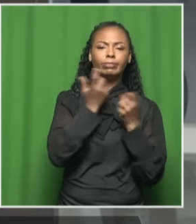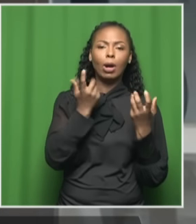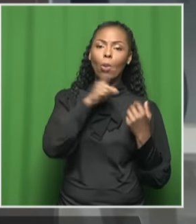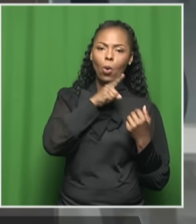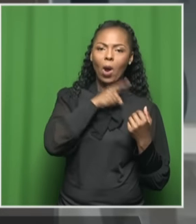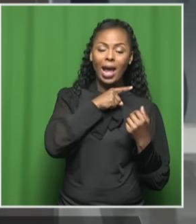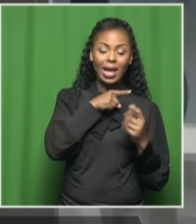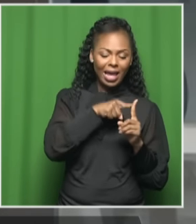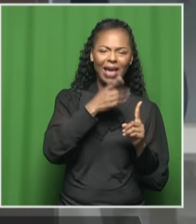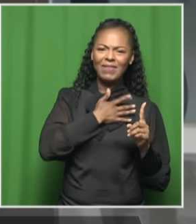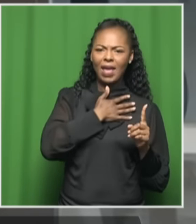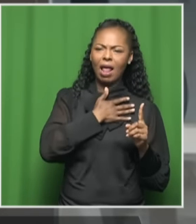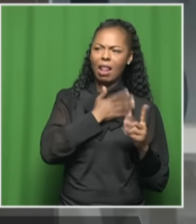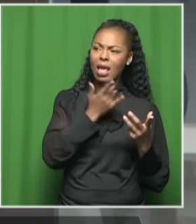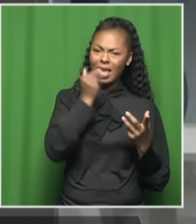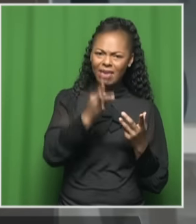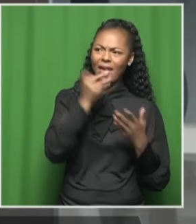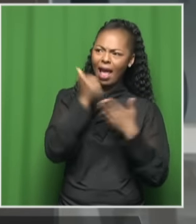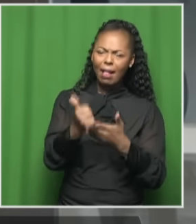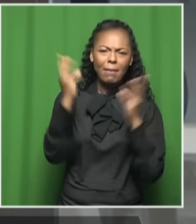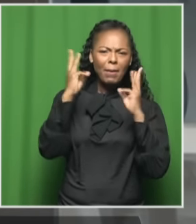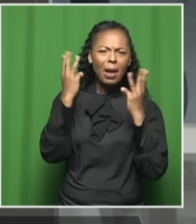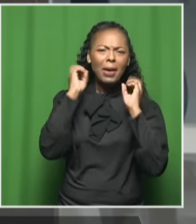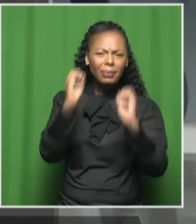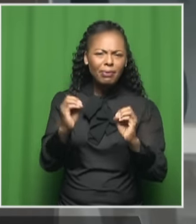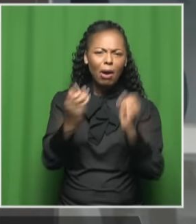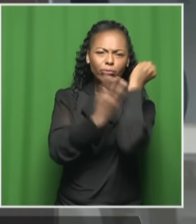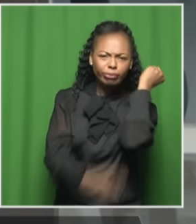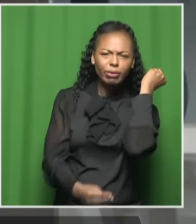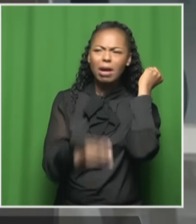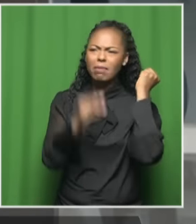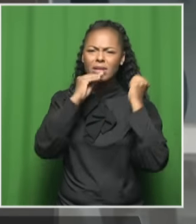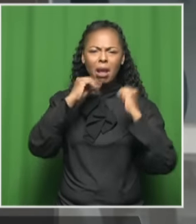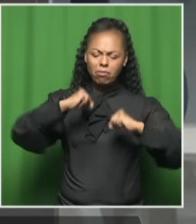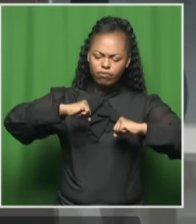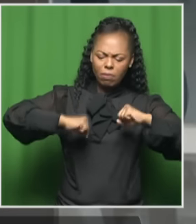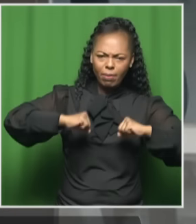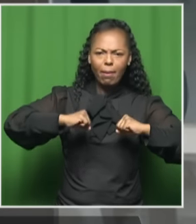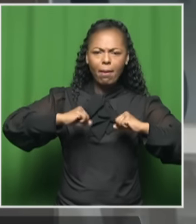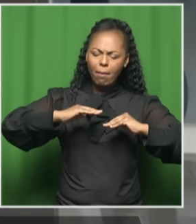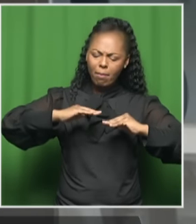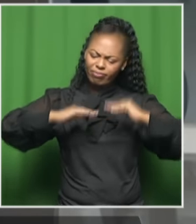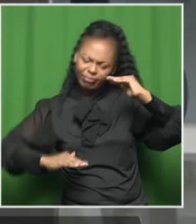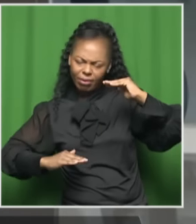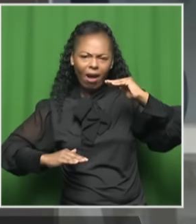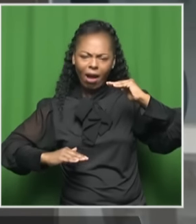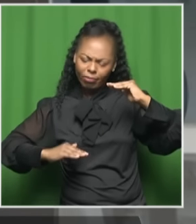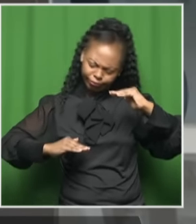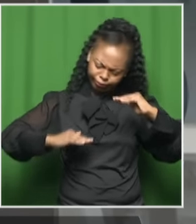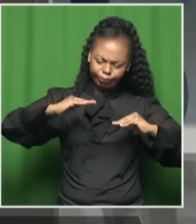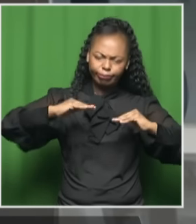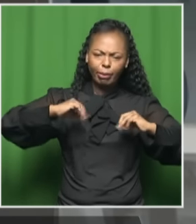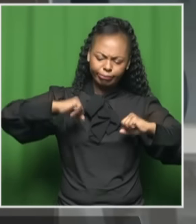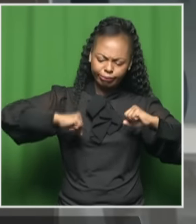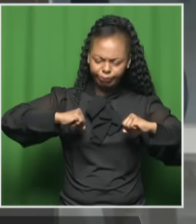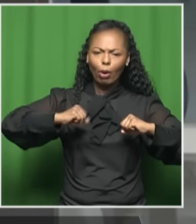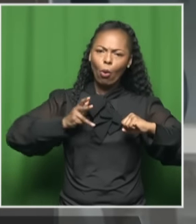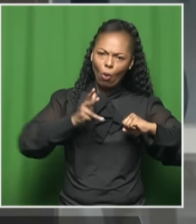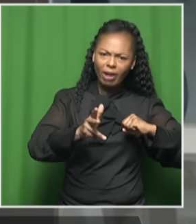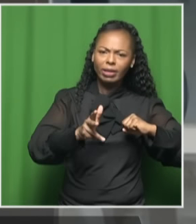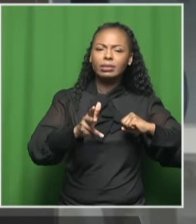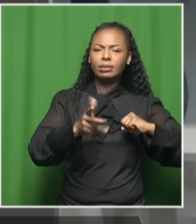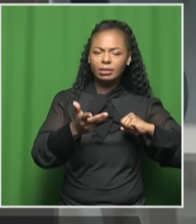felt that if there's poor people and it's because of this imbalance in the country, he had to step into the space and speak to that. When